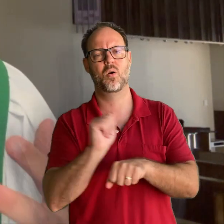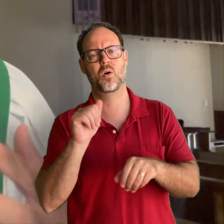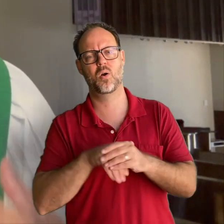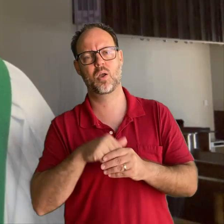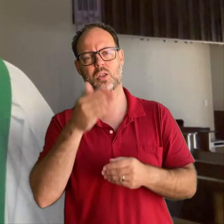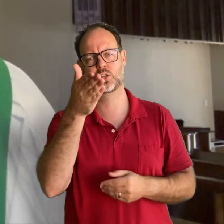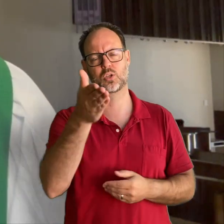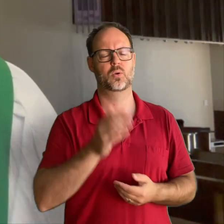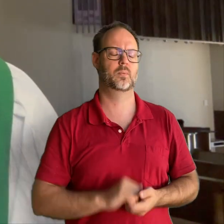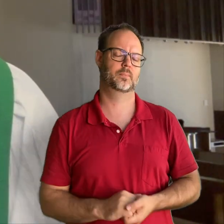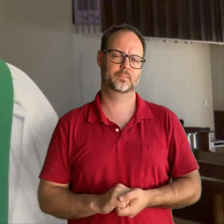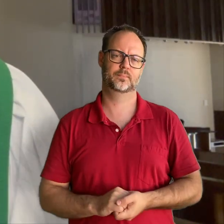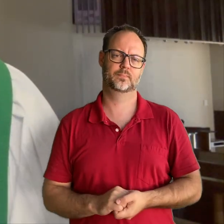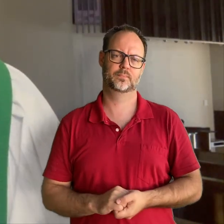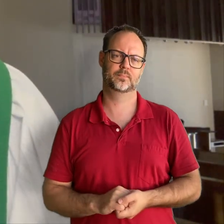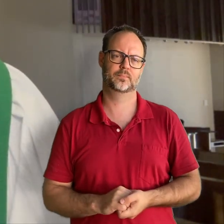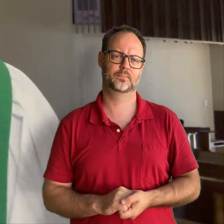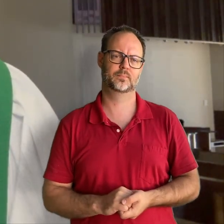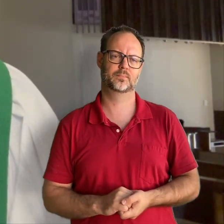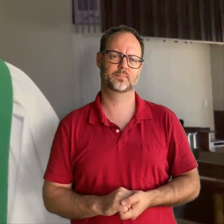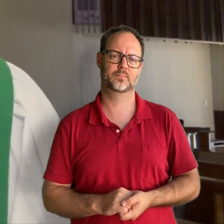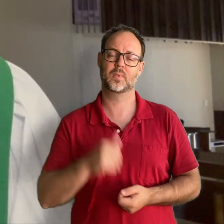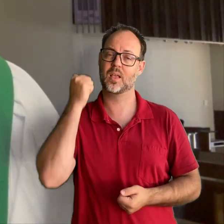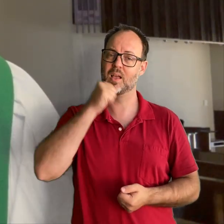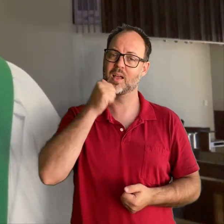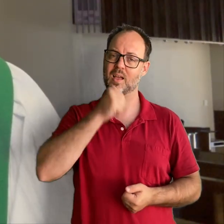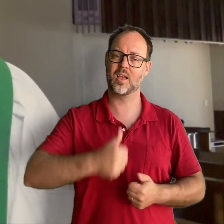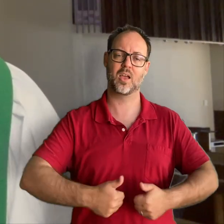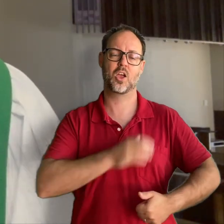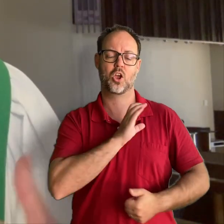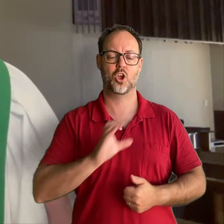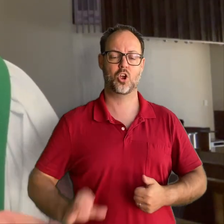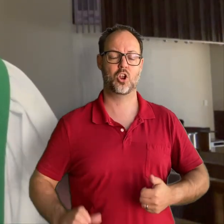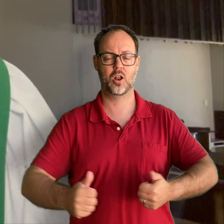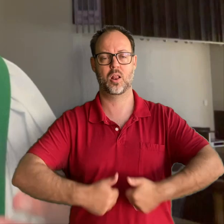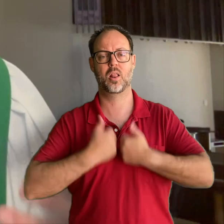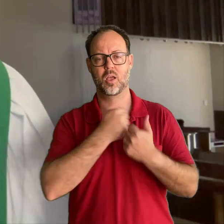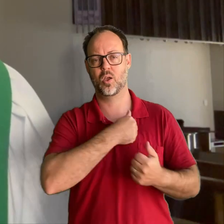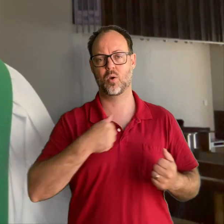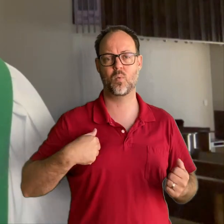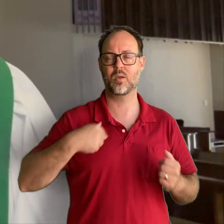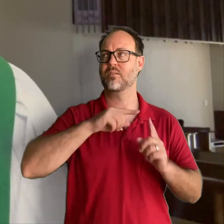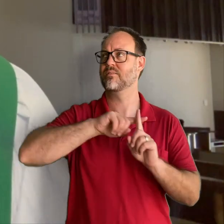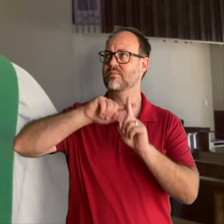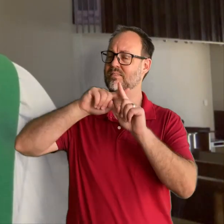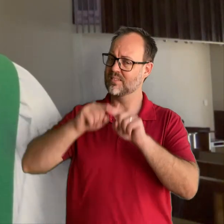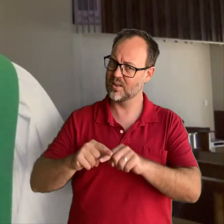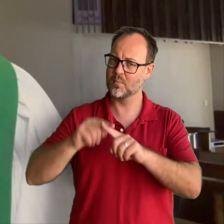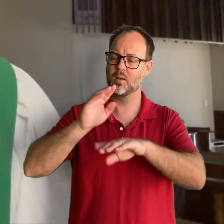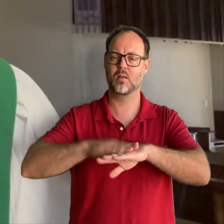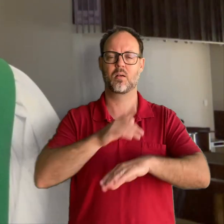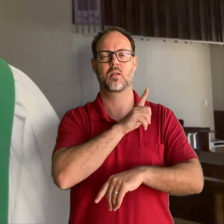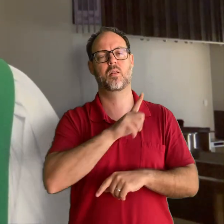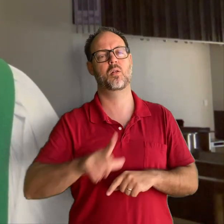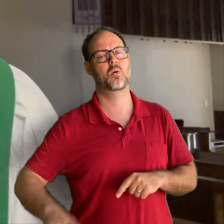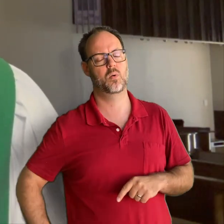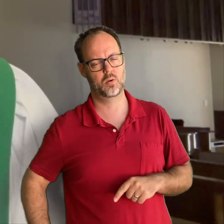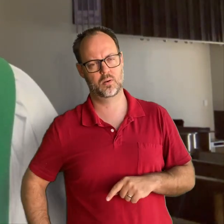work within you. In daily Christian living, we are dependent on the